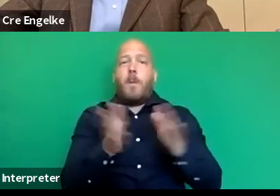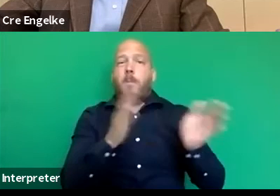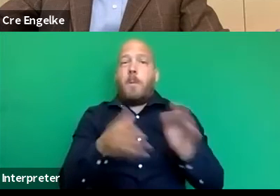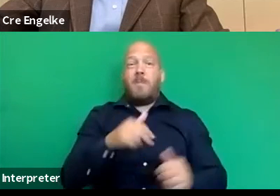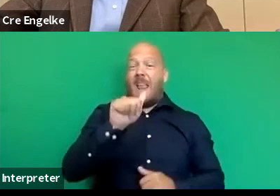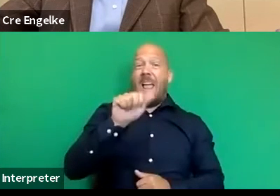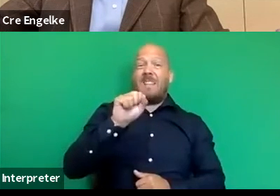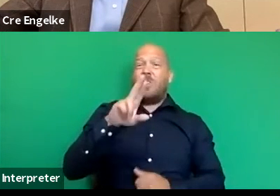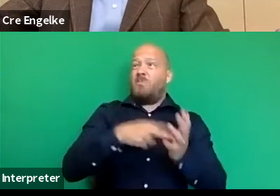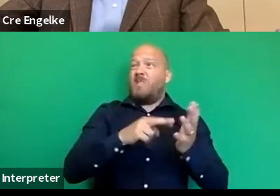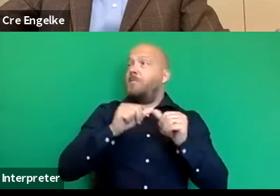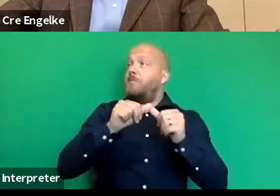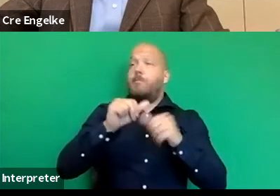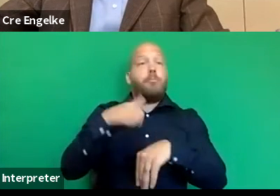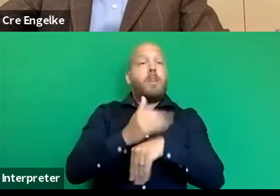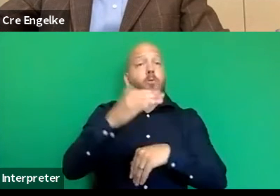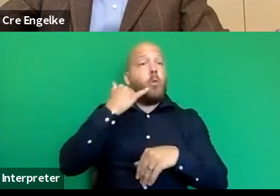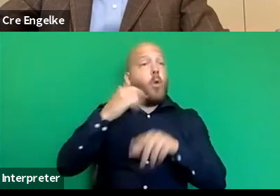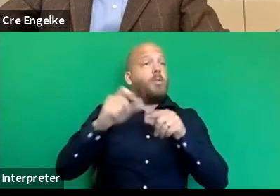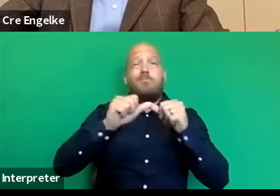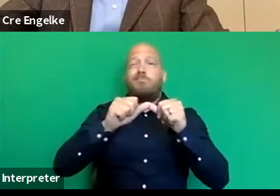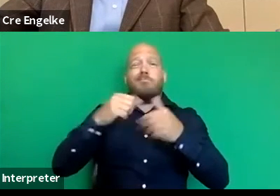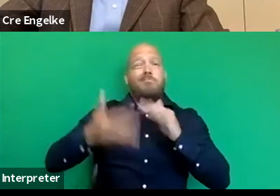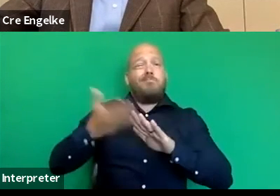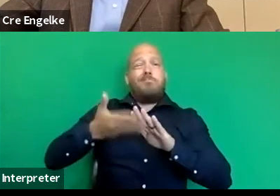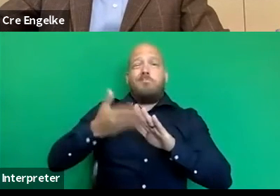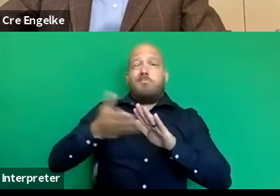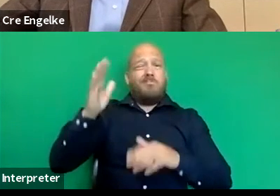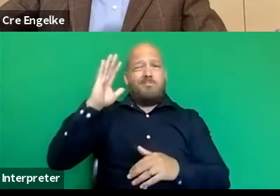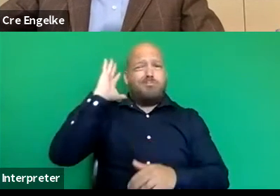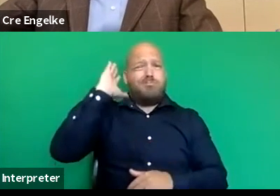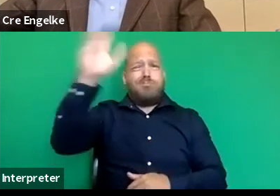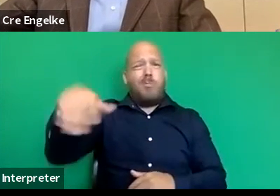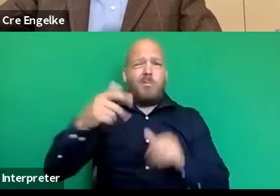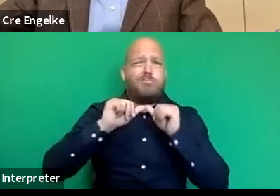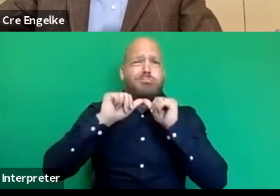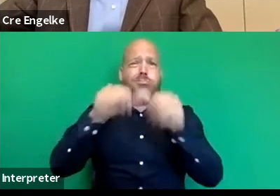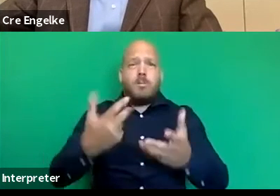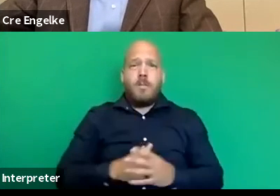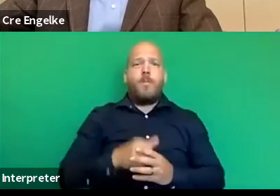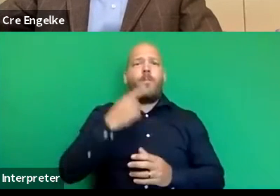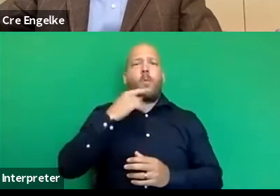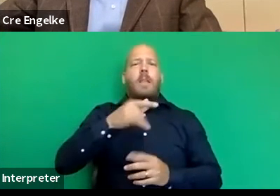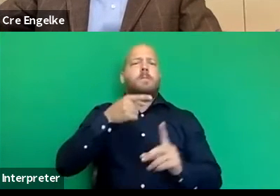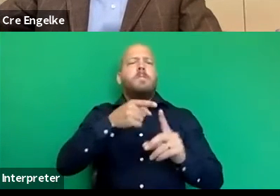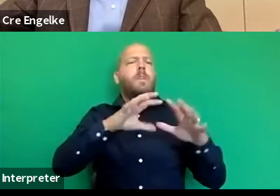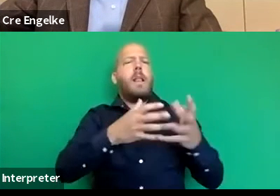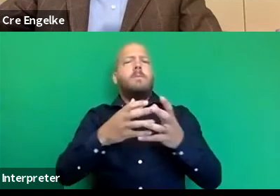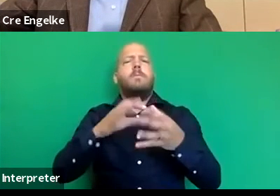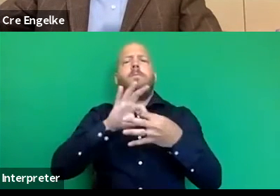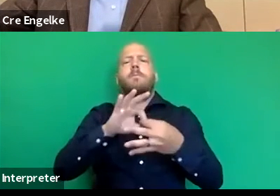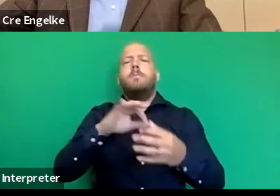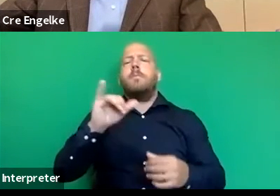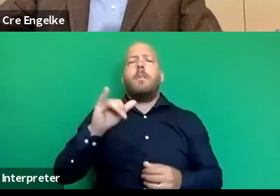really helpful for a very specific class of calls like unfortunately waiting